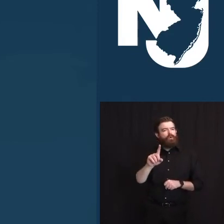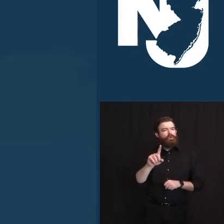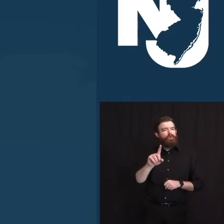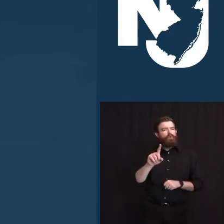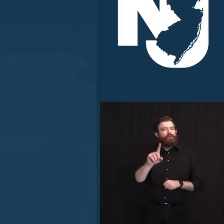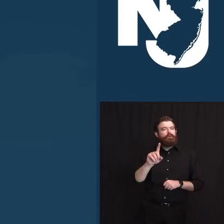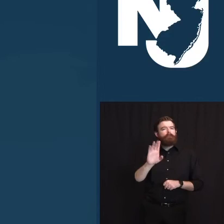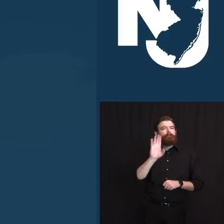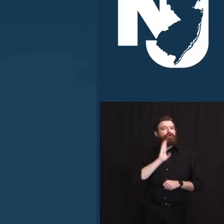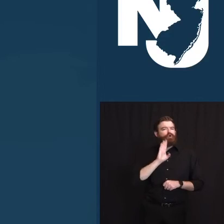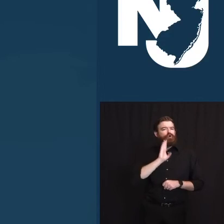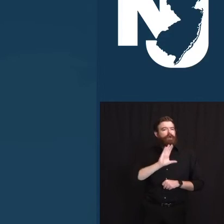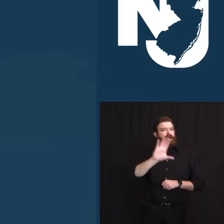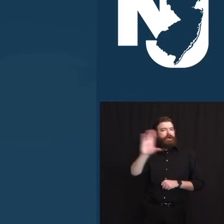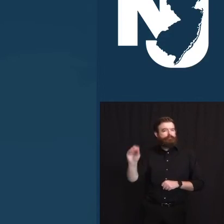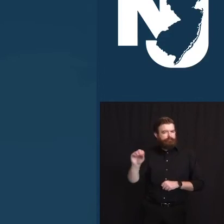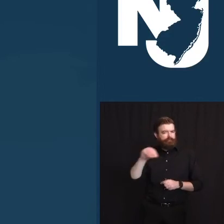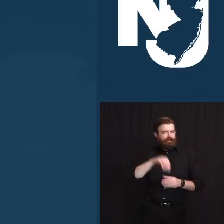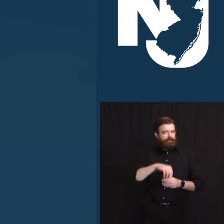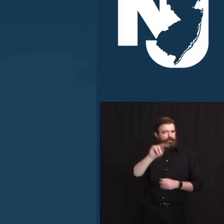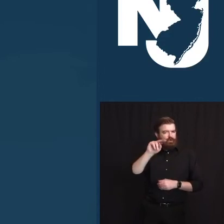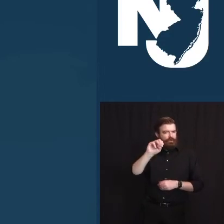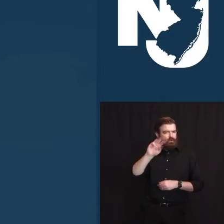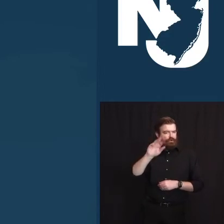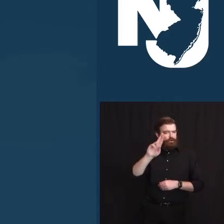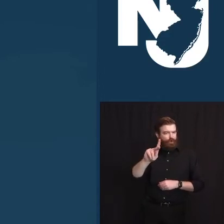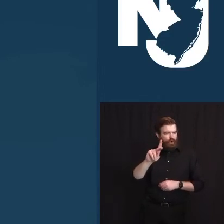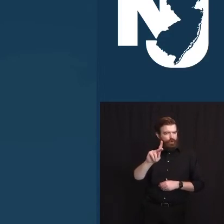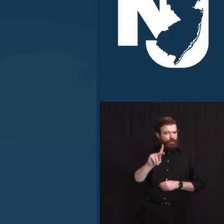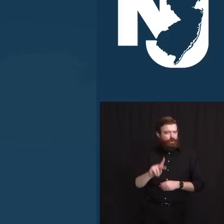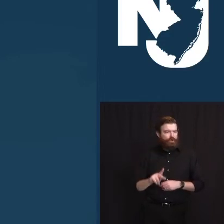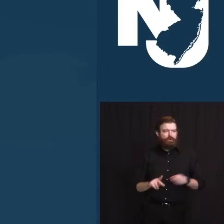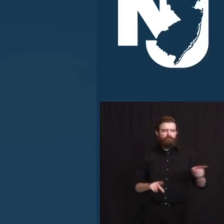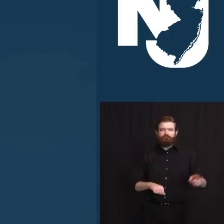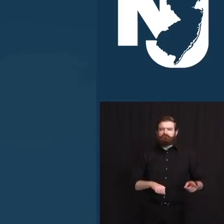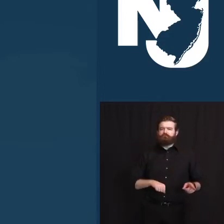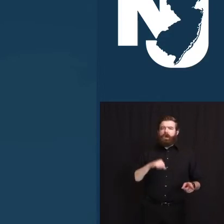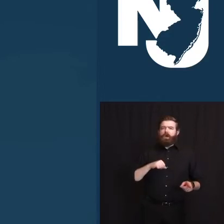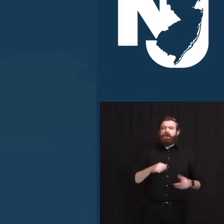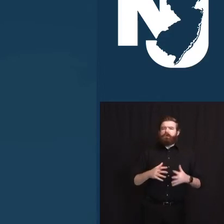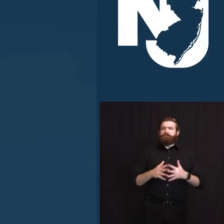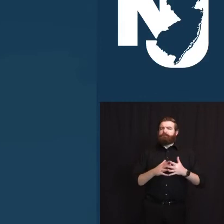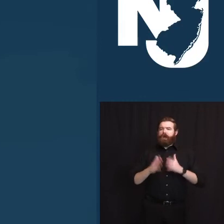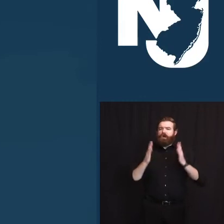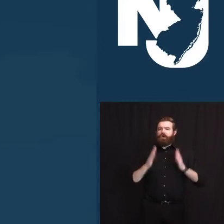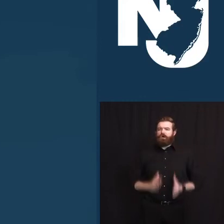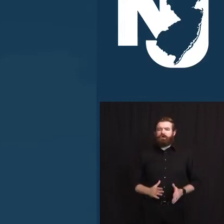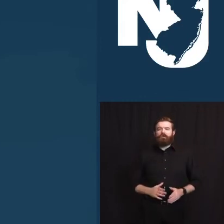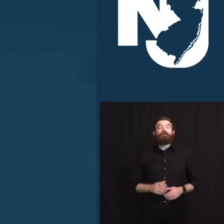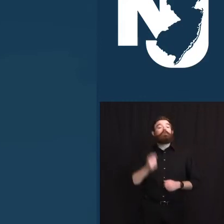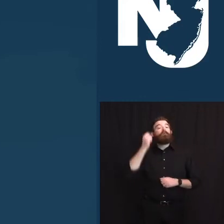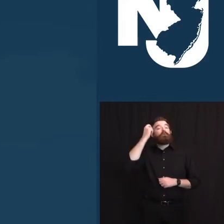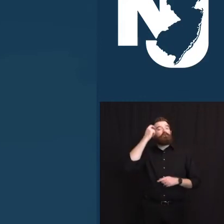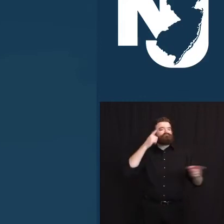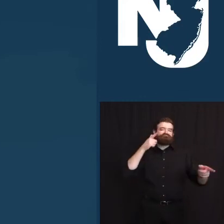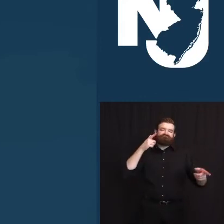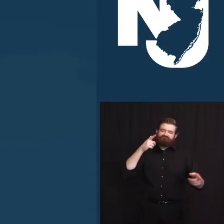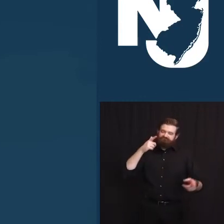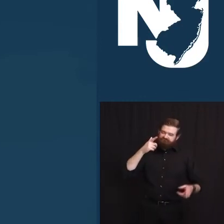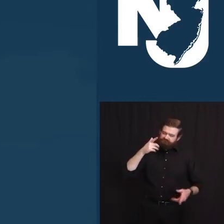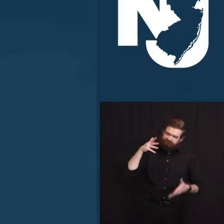Lake Heights. While he was a proud American citizen, Tom remained an Irishman to the core and a